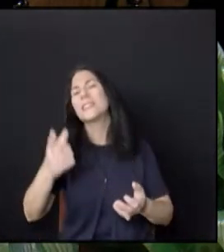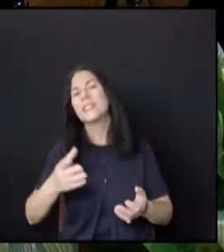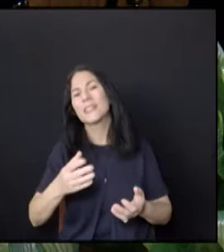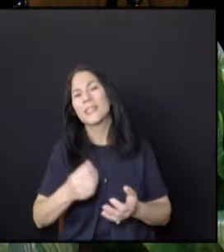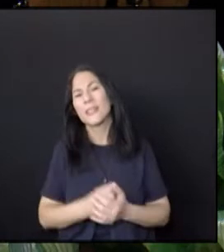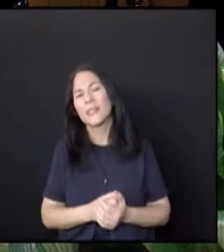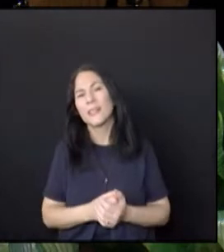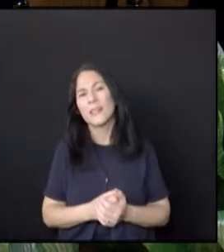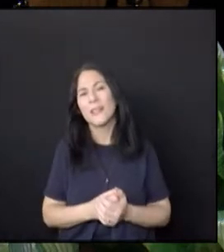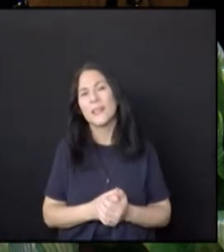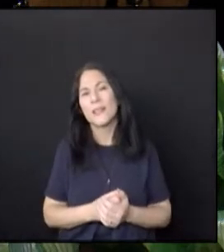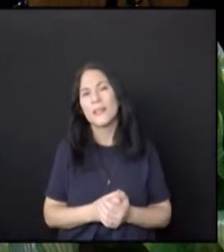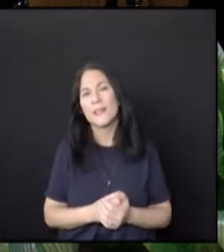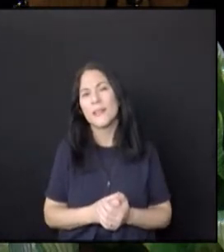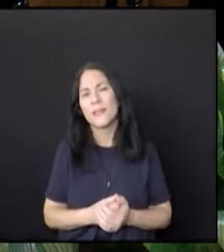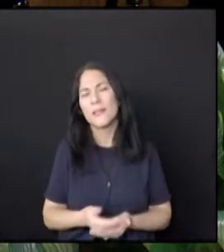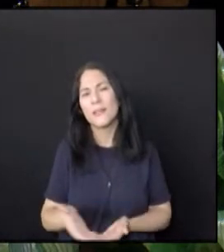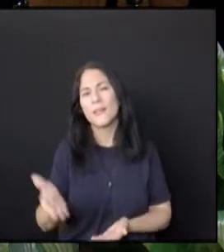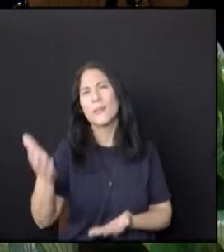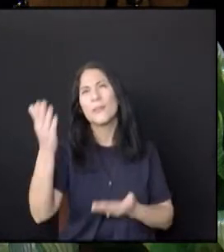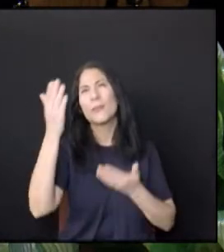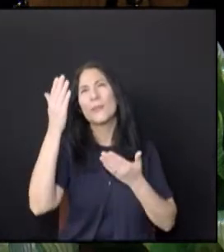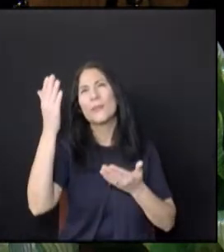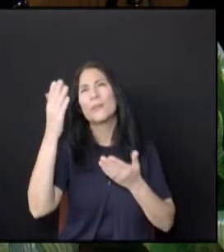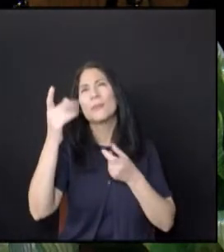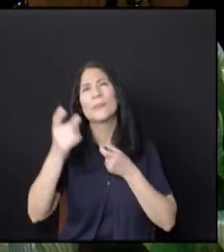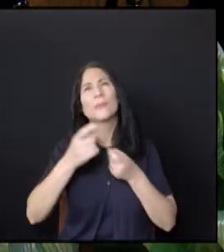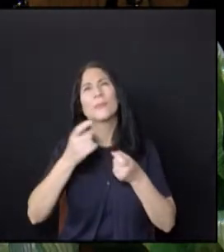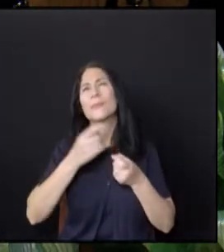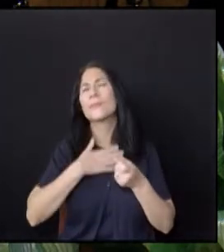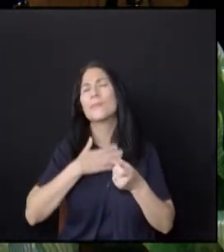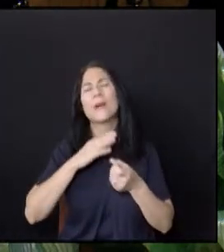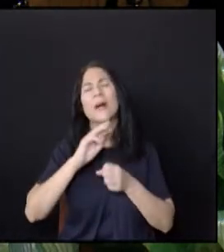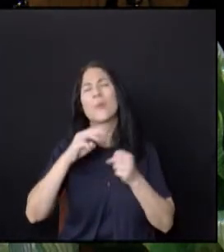We sing. You hold my world, you hold my